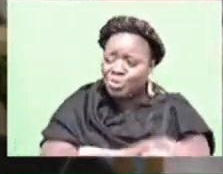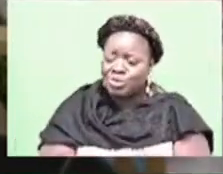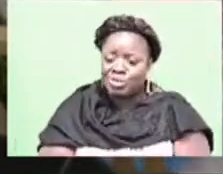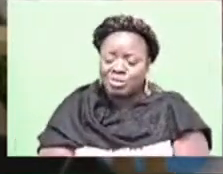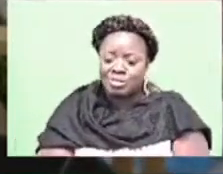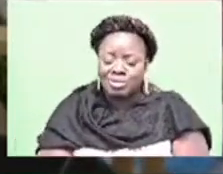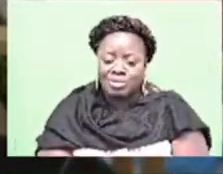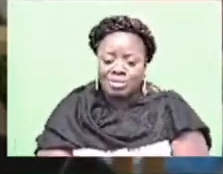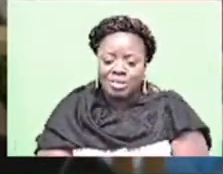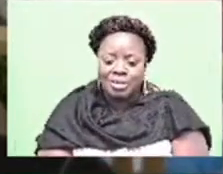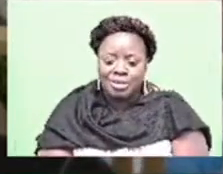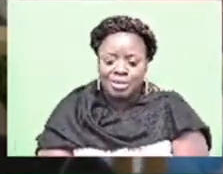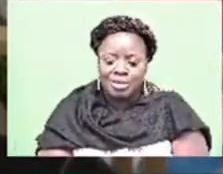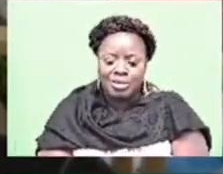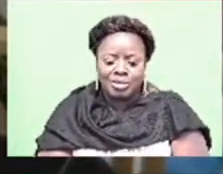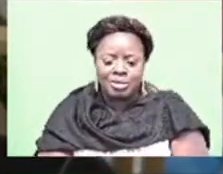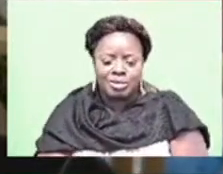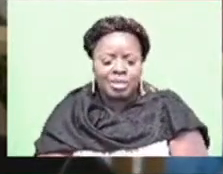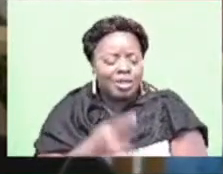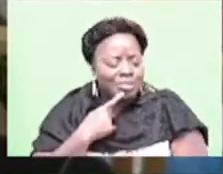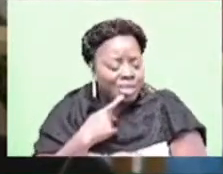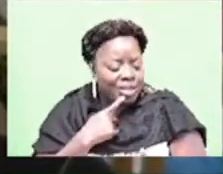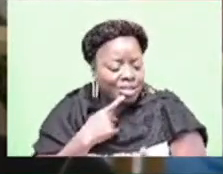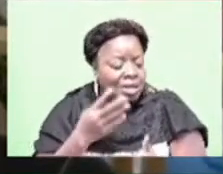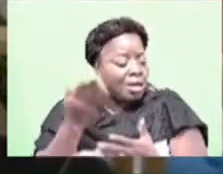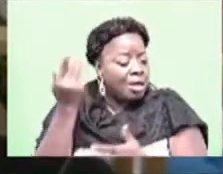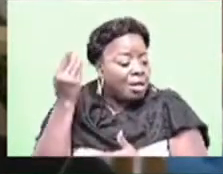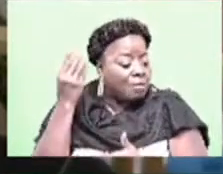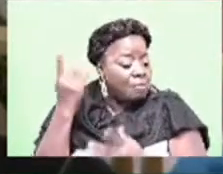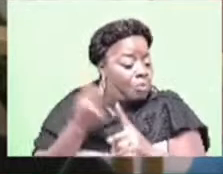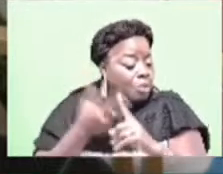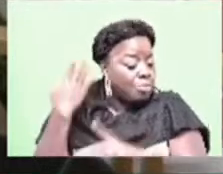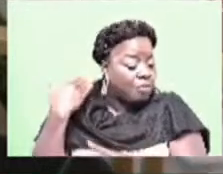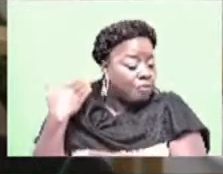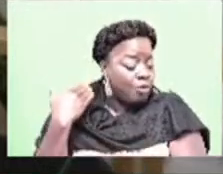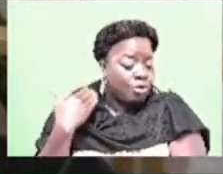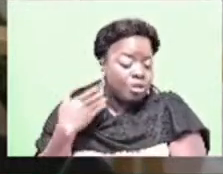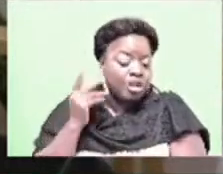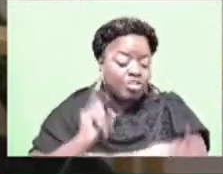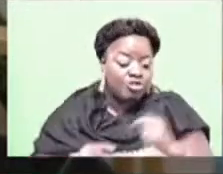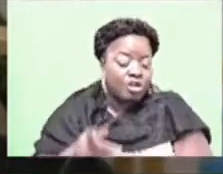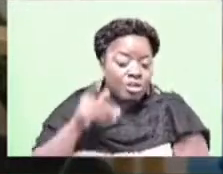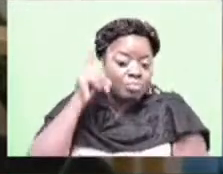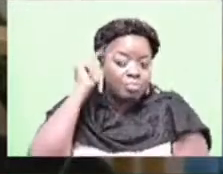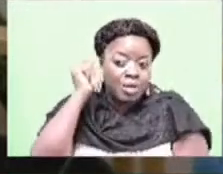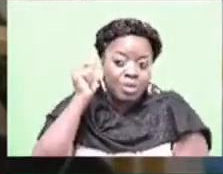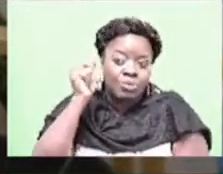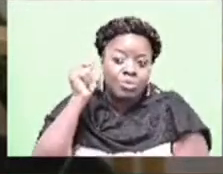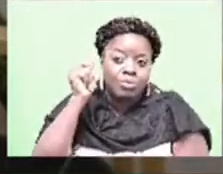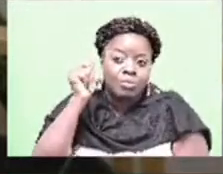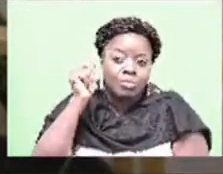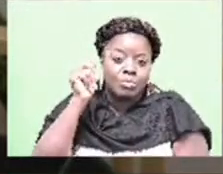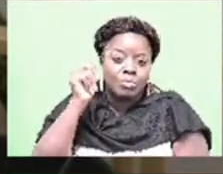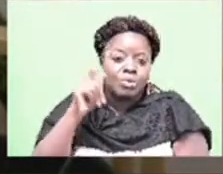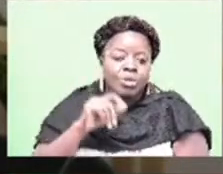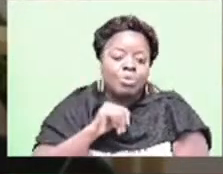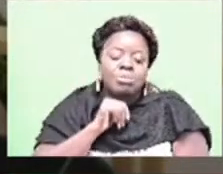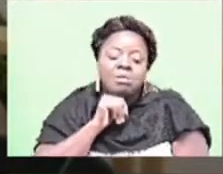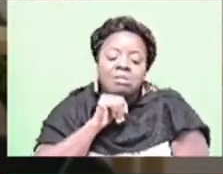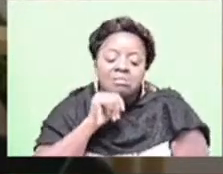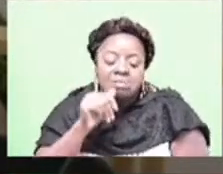few months ago that Trinidad and Tobago will not, and I repeat, the Minister said, we will not experience